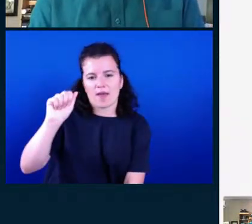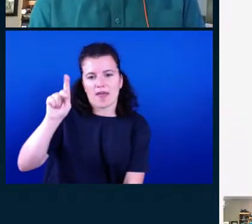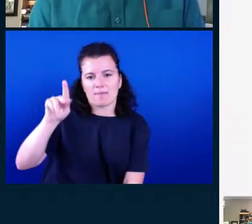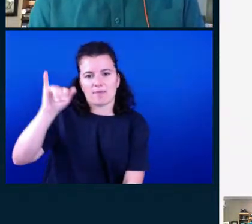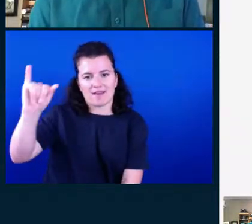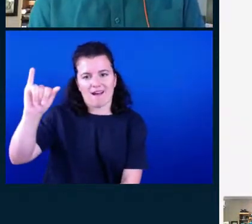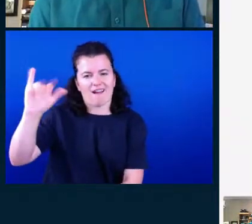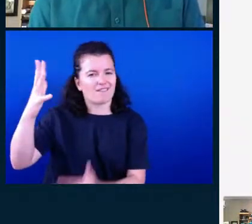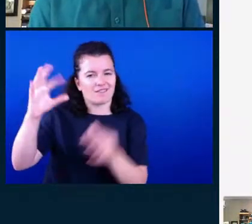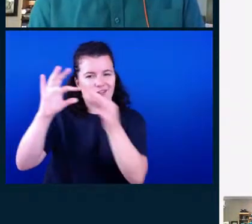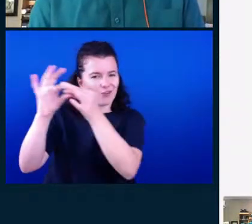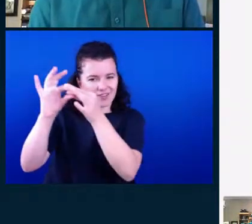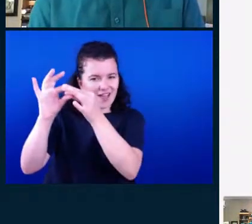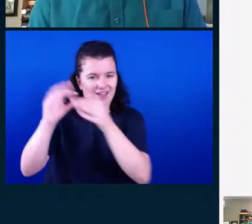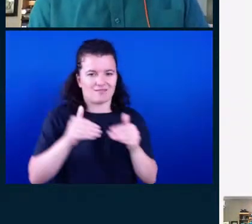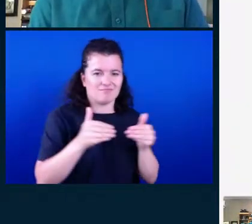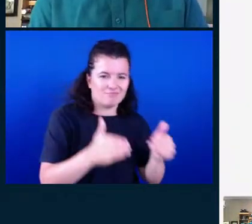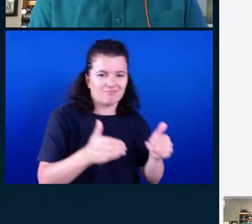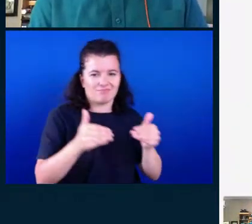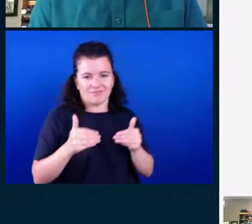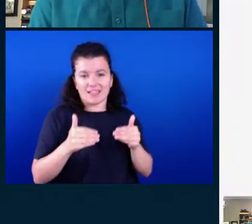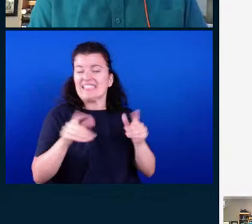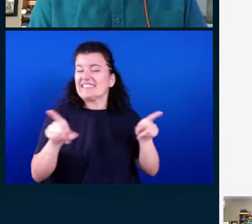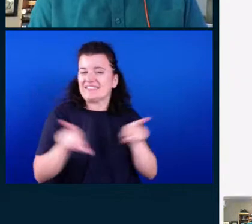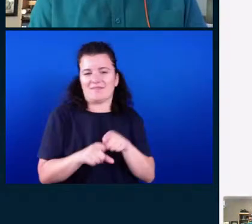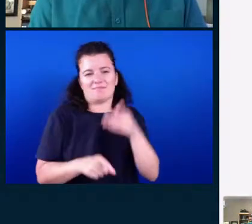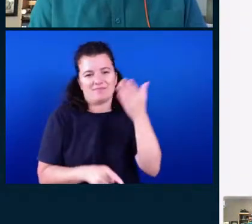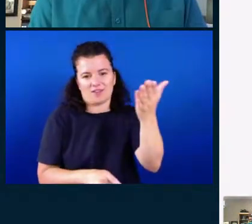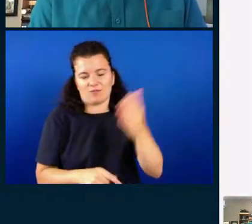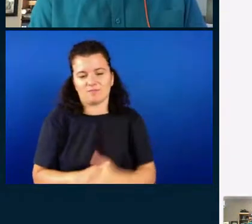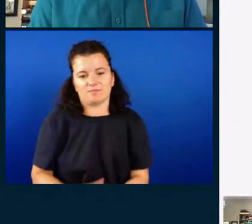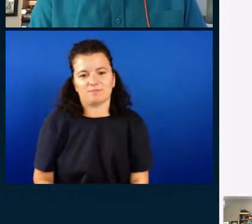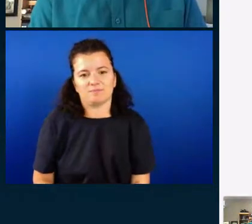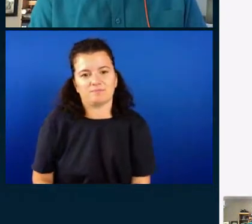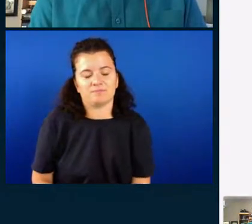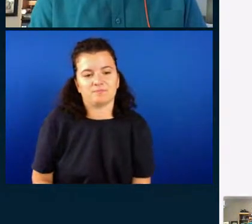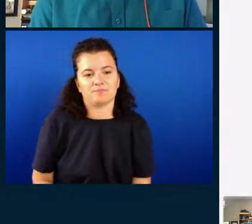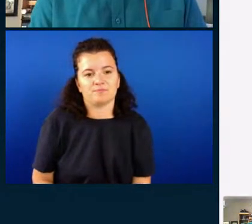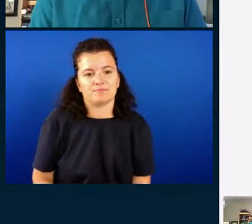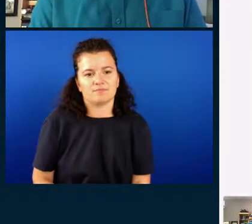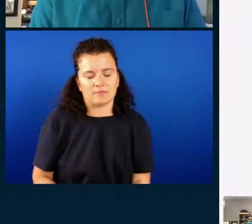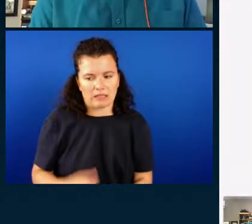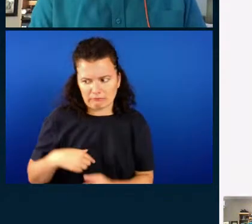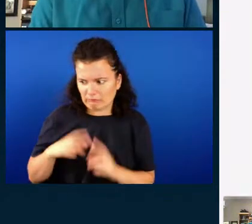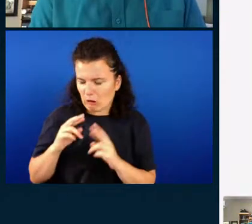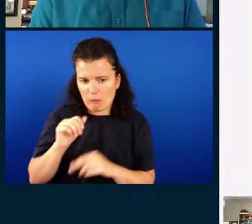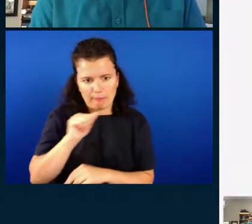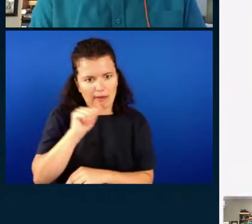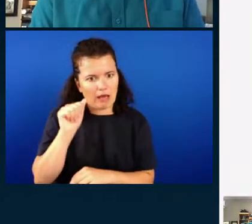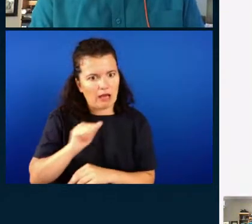other. I also have Azurite running. I hope I have Azurite running.